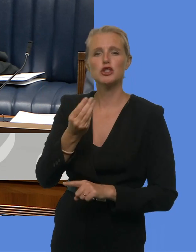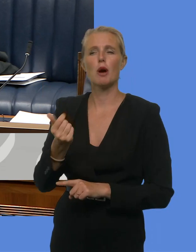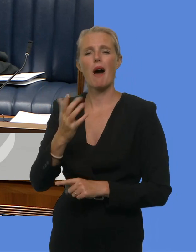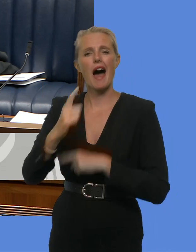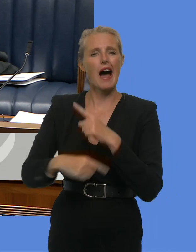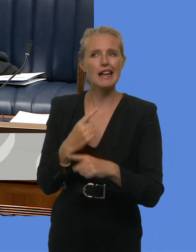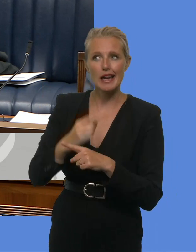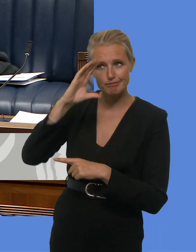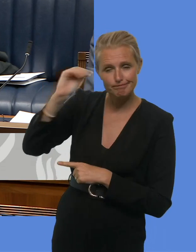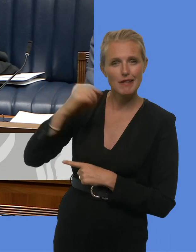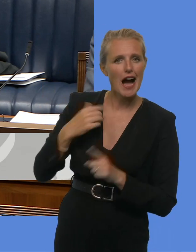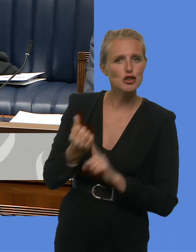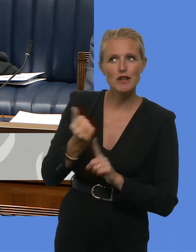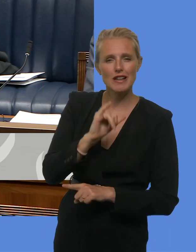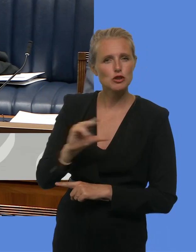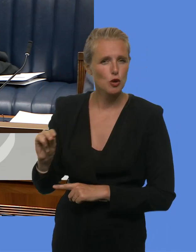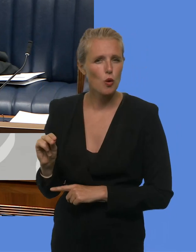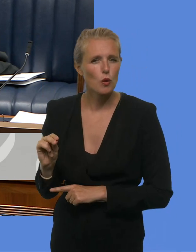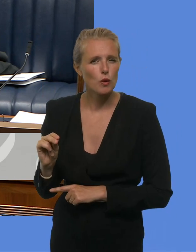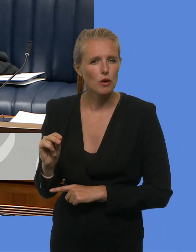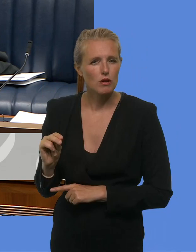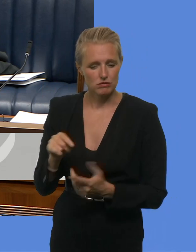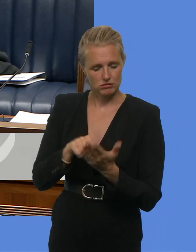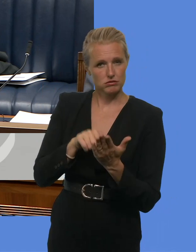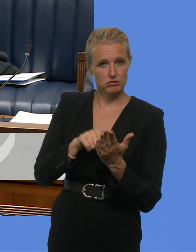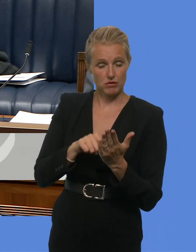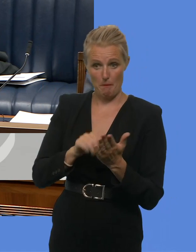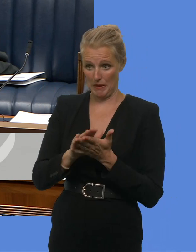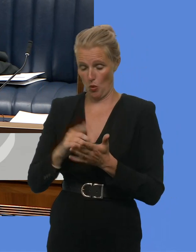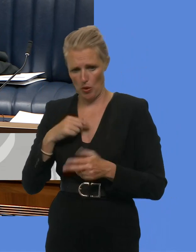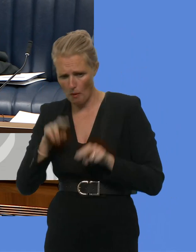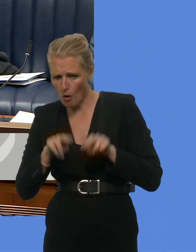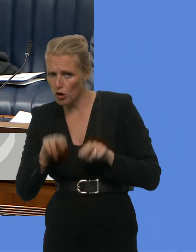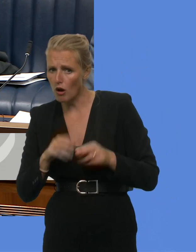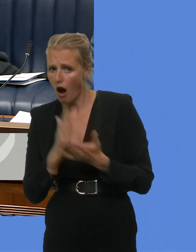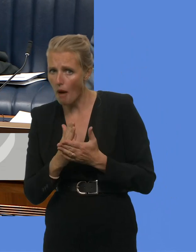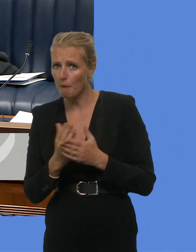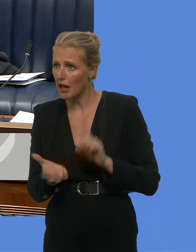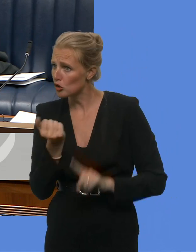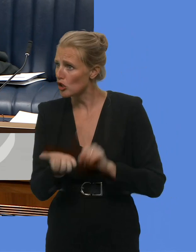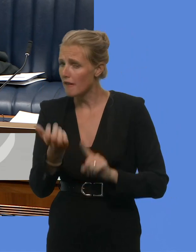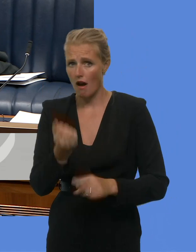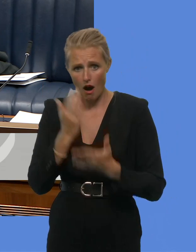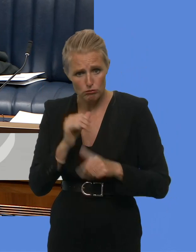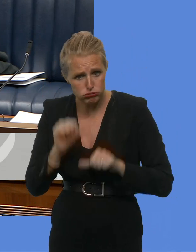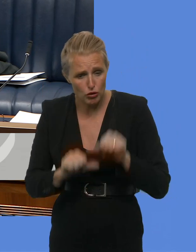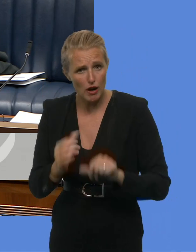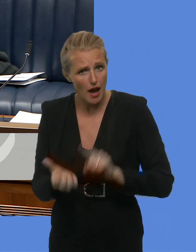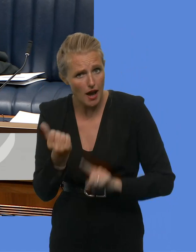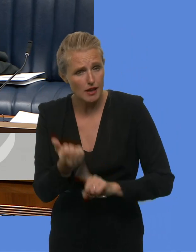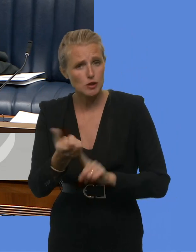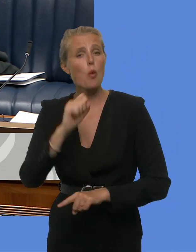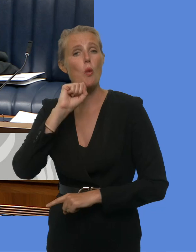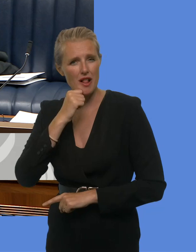biannual or annually. And we will monitor those for progress against the outcomes set out.